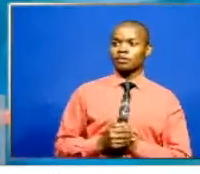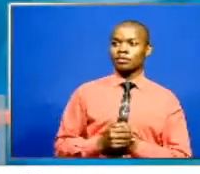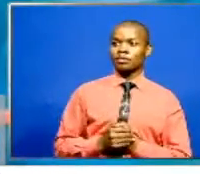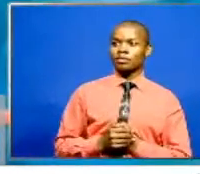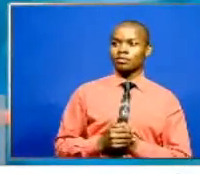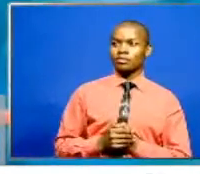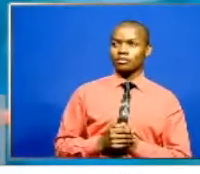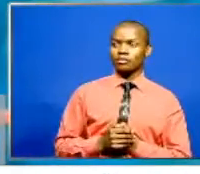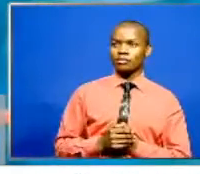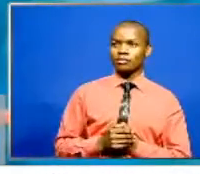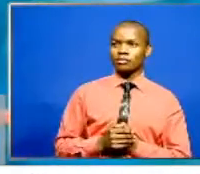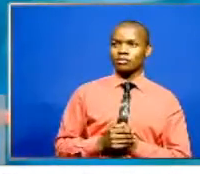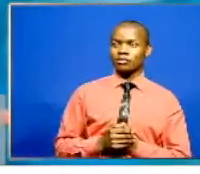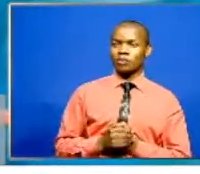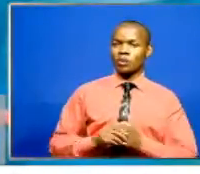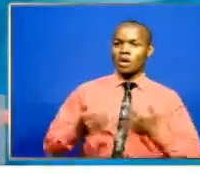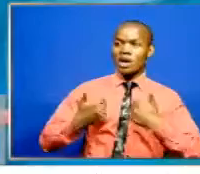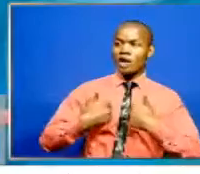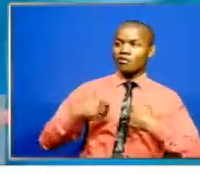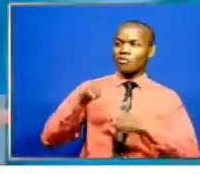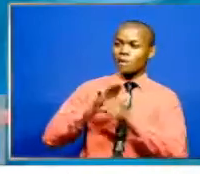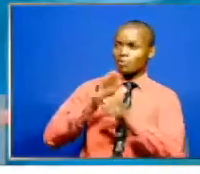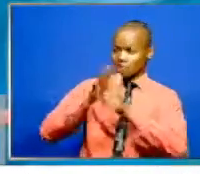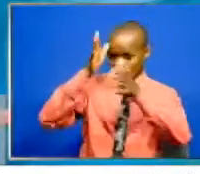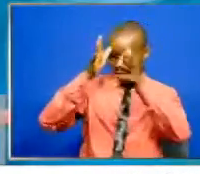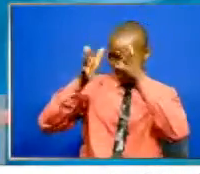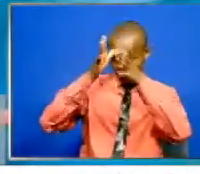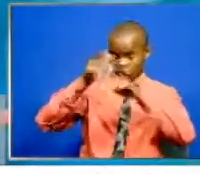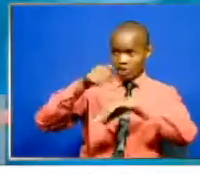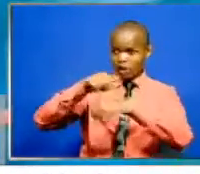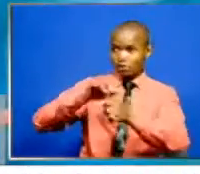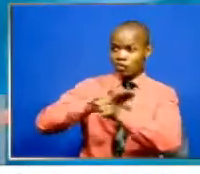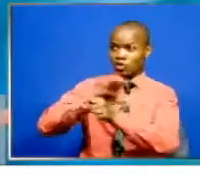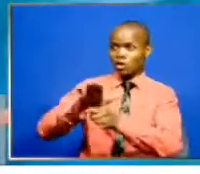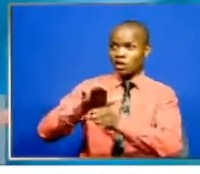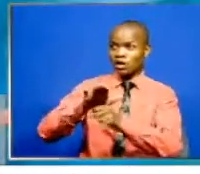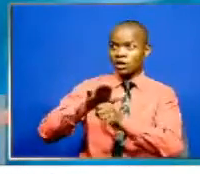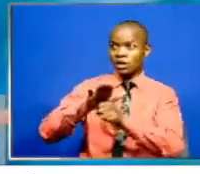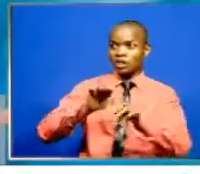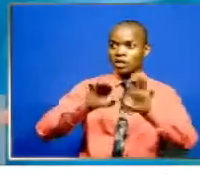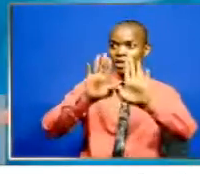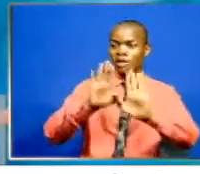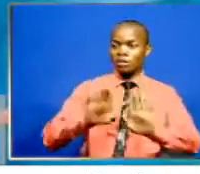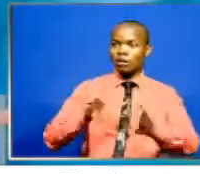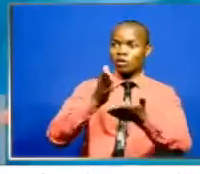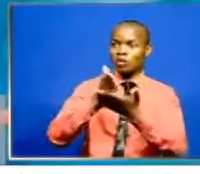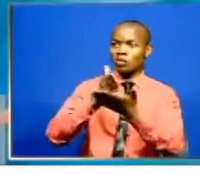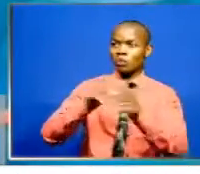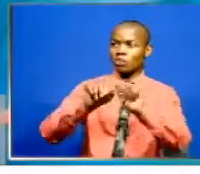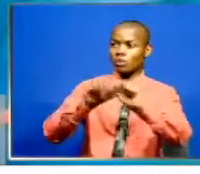many innovations during COVID-19. We need to build on that. We need to scale up.